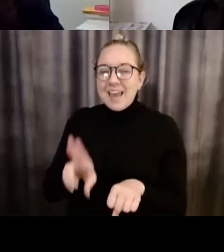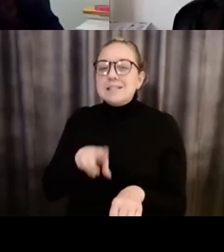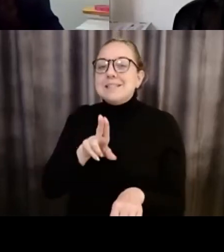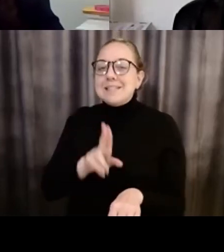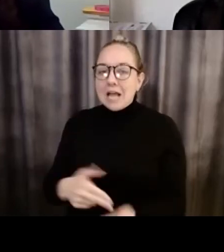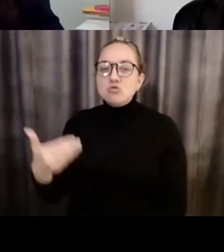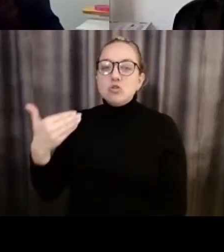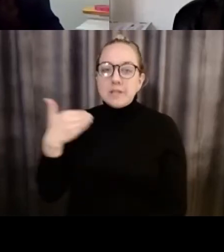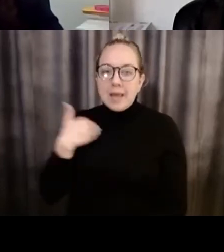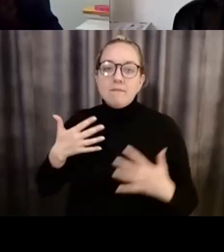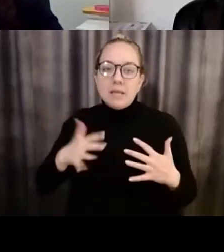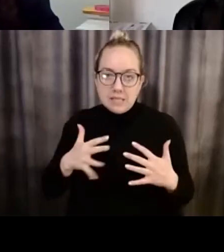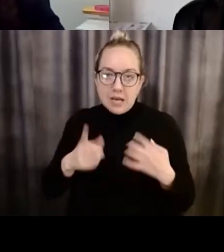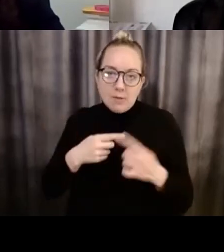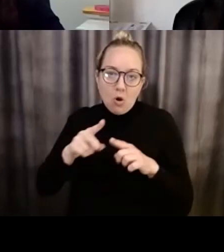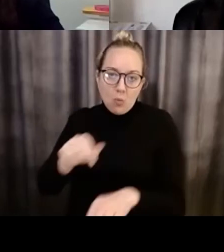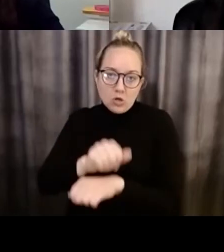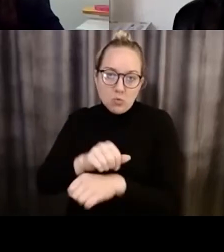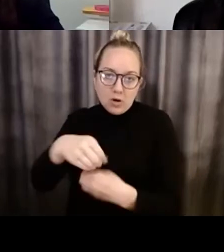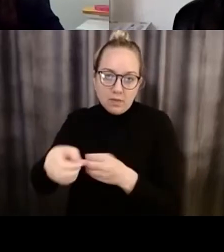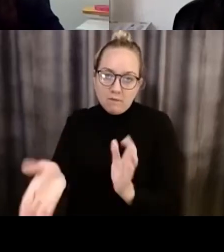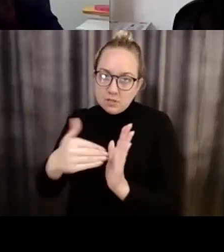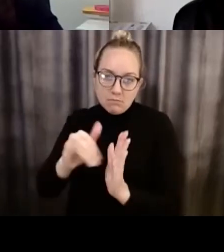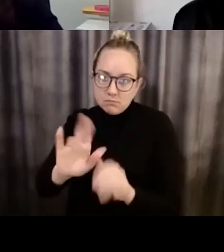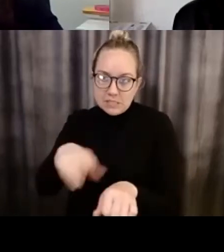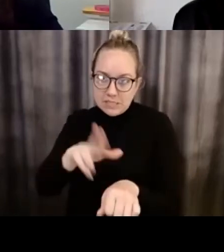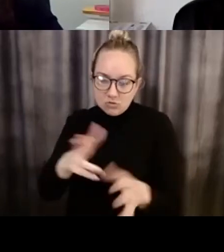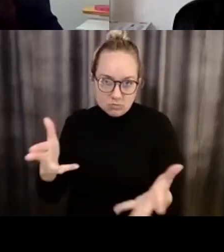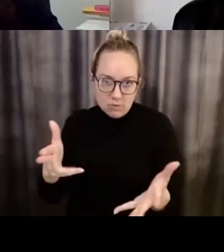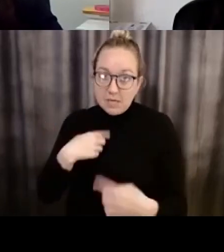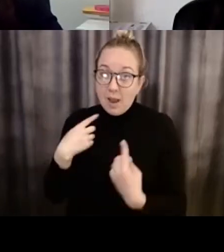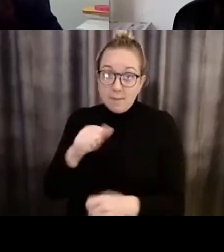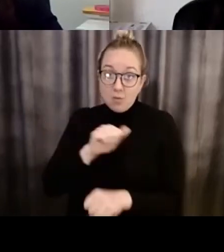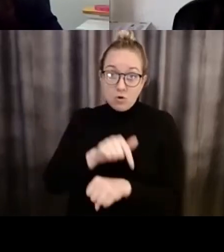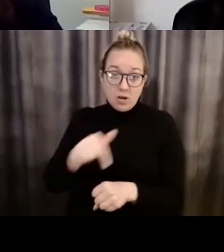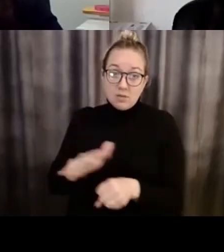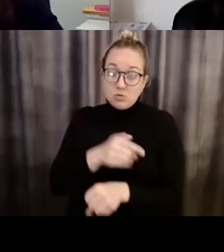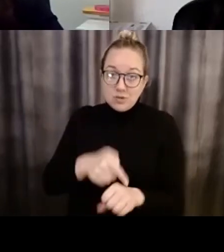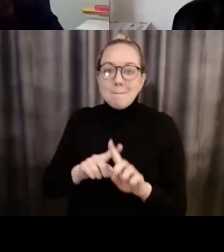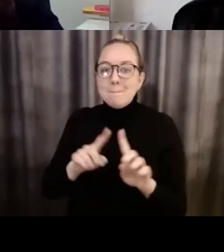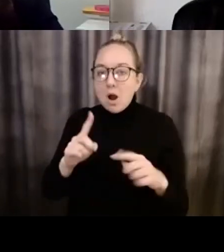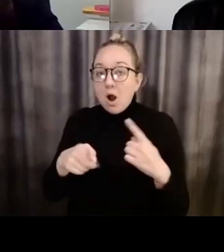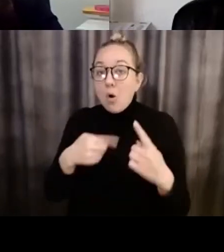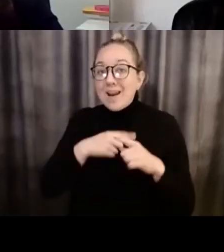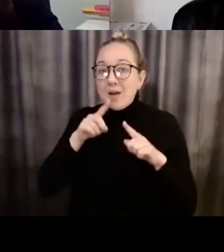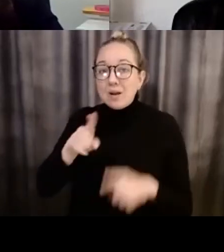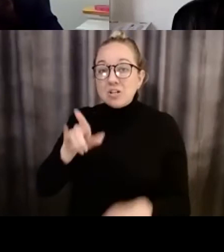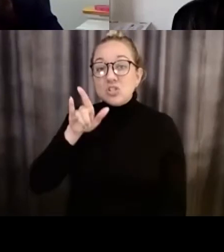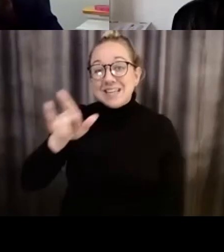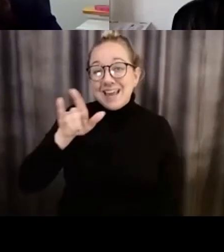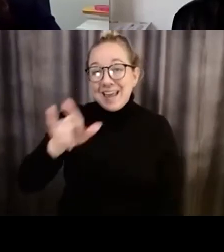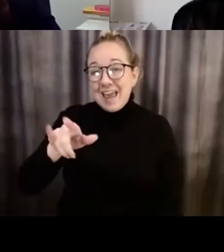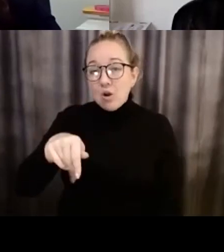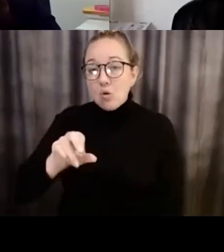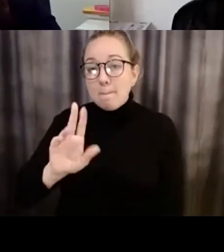about returning. Like I said, I've been working this whole time, but when I went to the airport for the first time